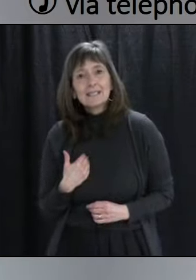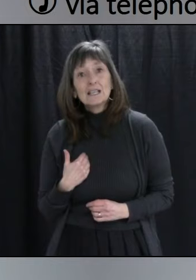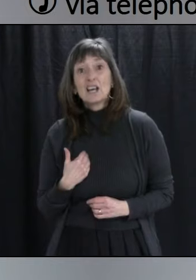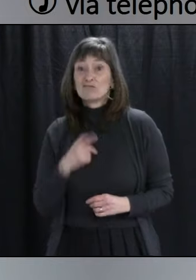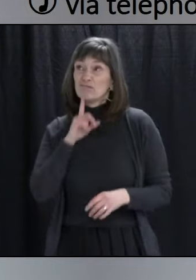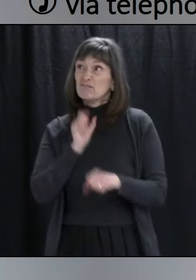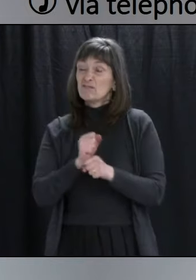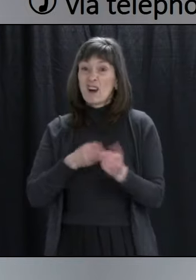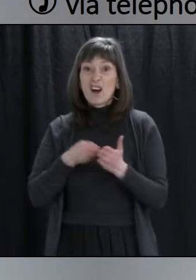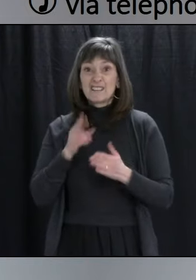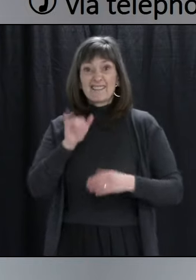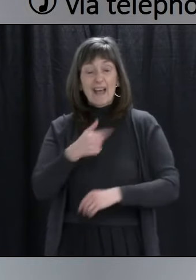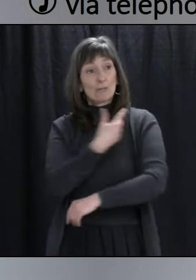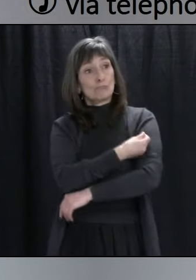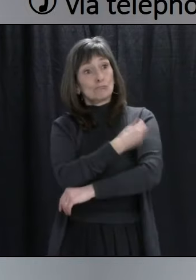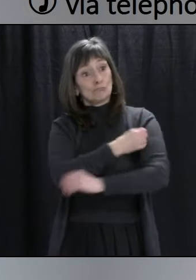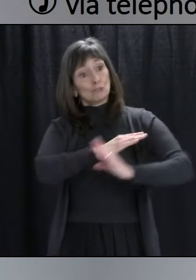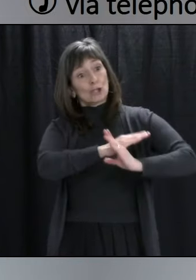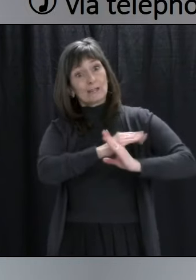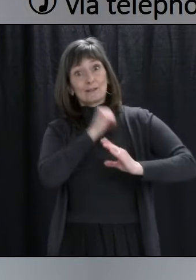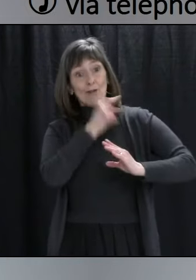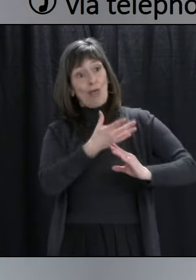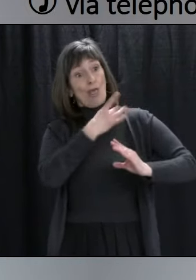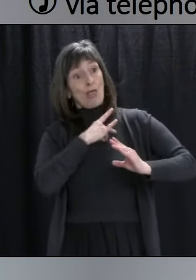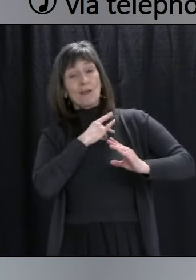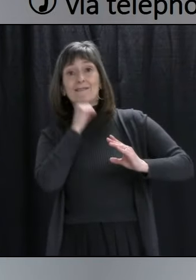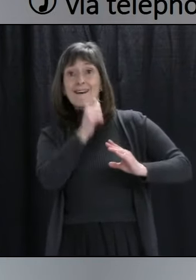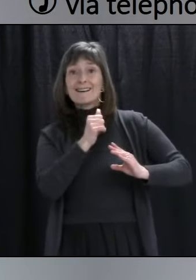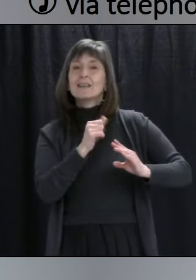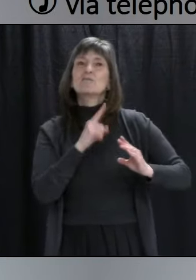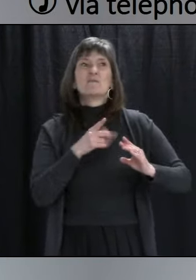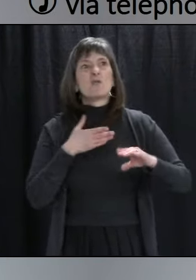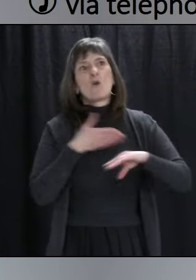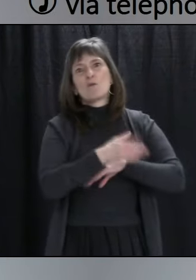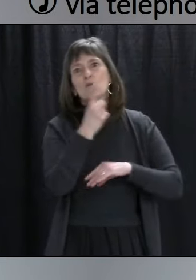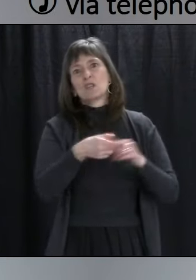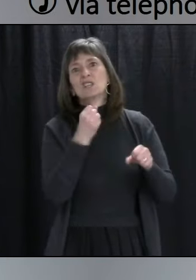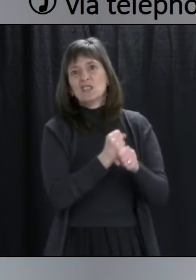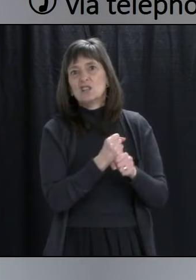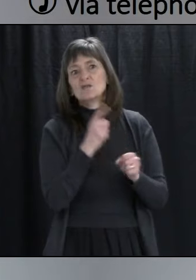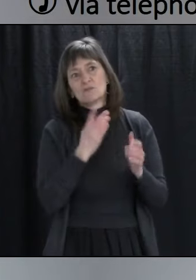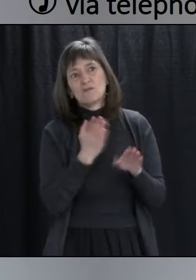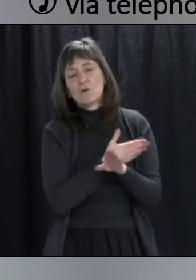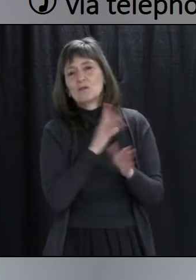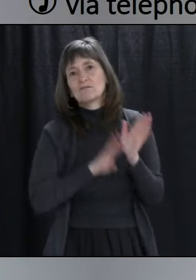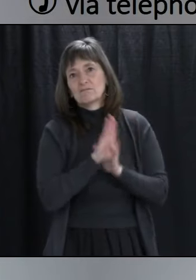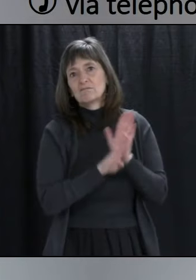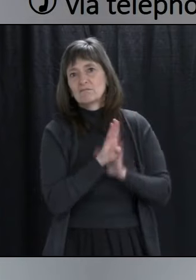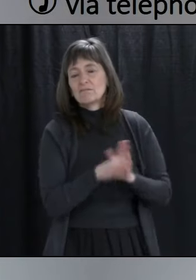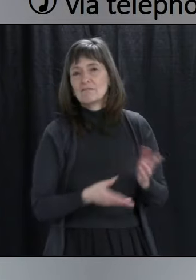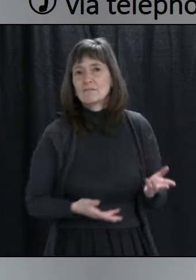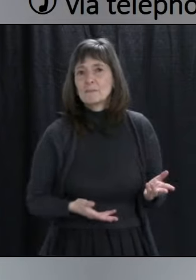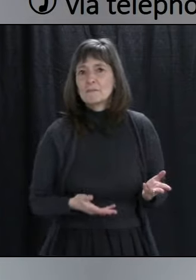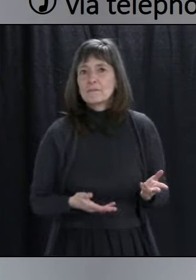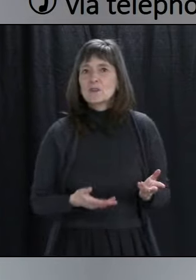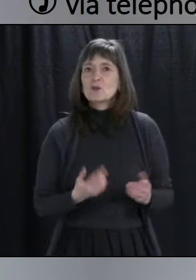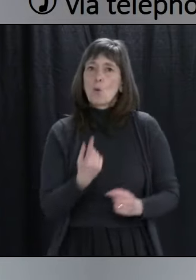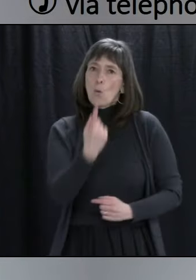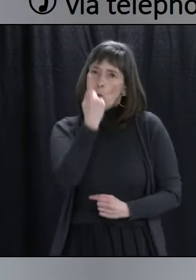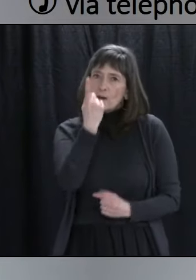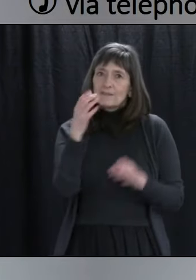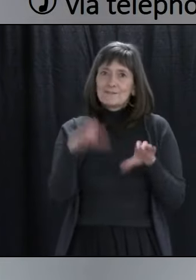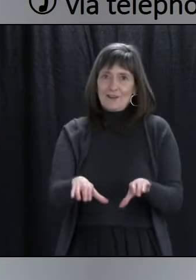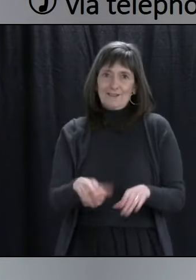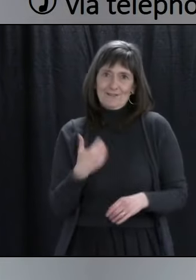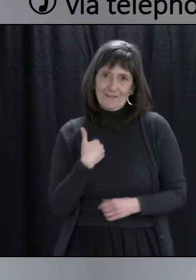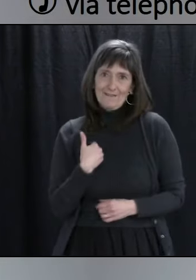over a year. Our only option is the prevention of the transmission of this virus between